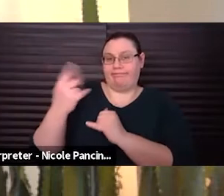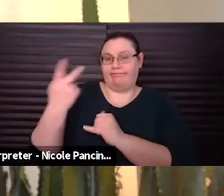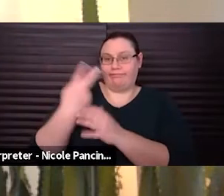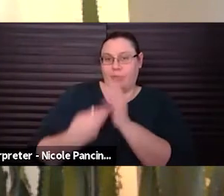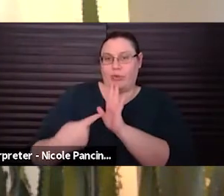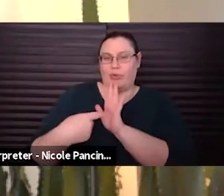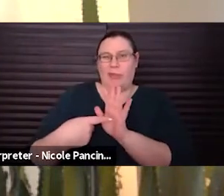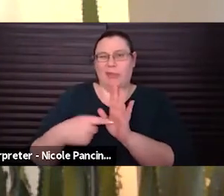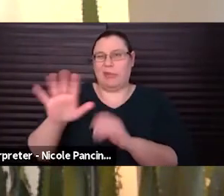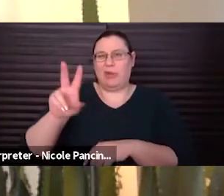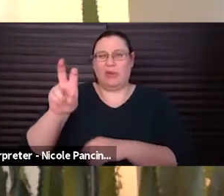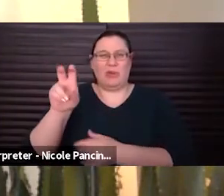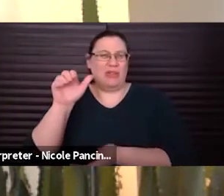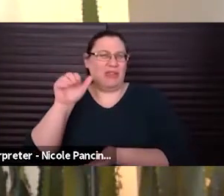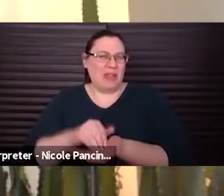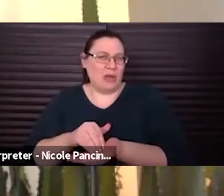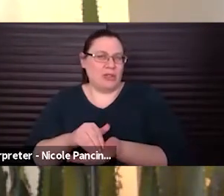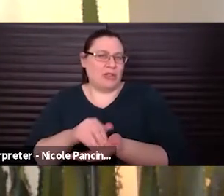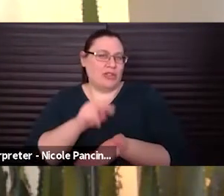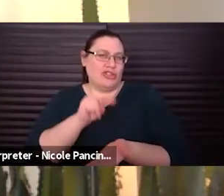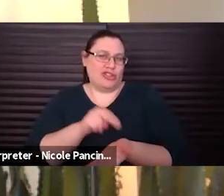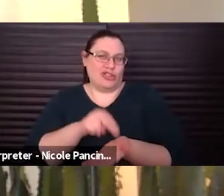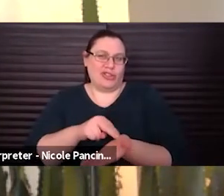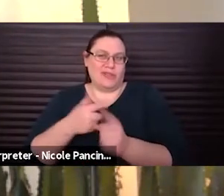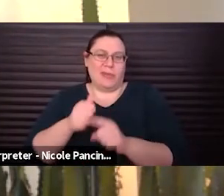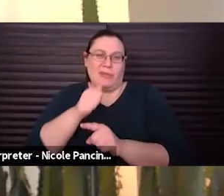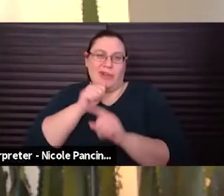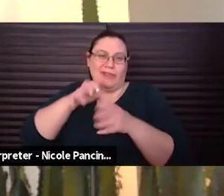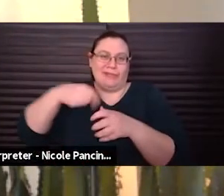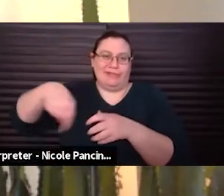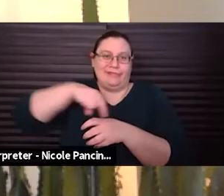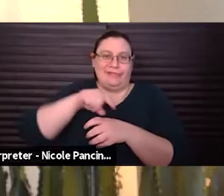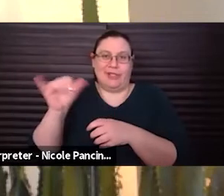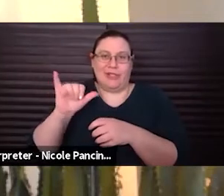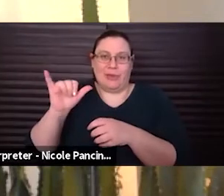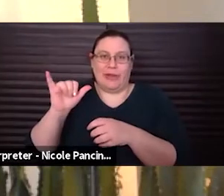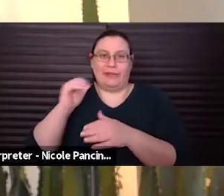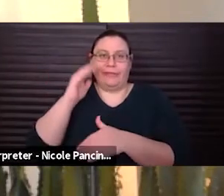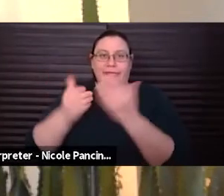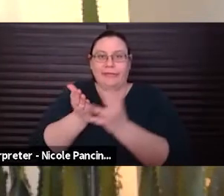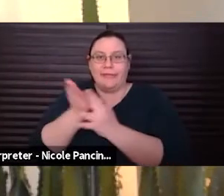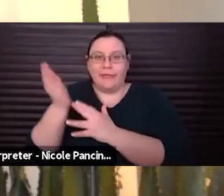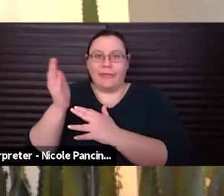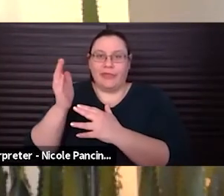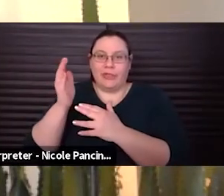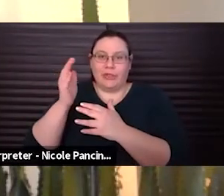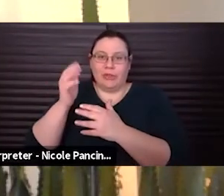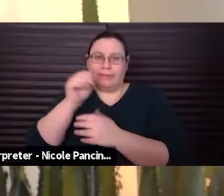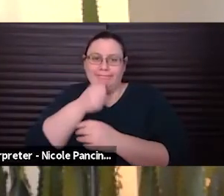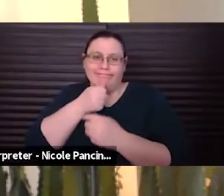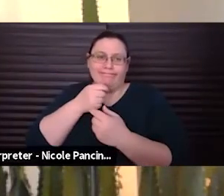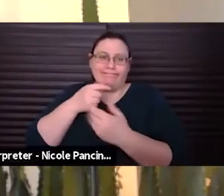we represent about 200,000 nurses in the private sector as well, and have gone through these wars in terms of